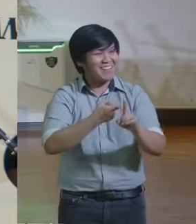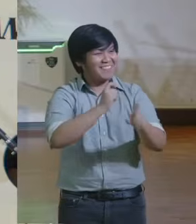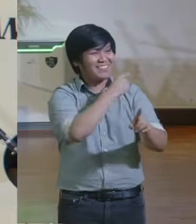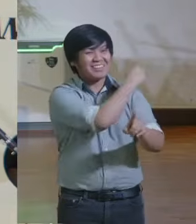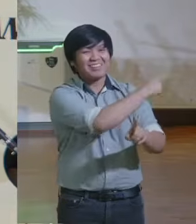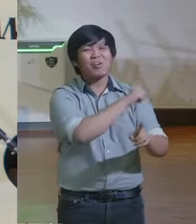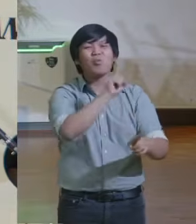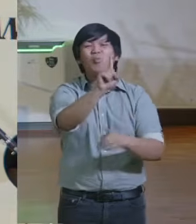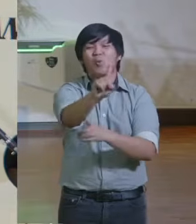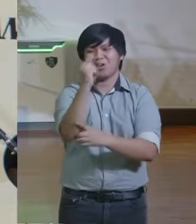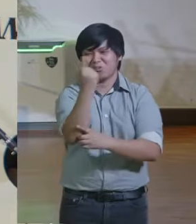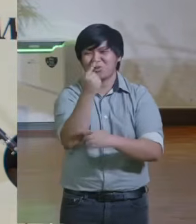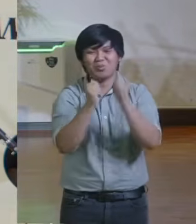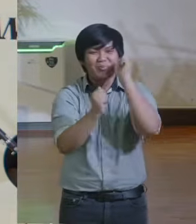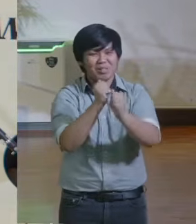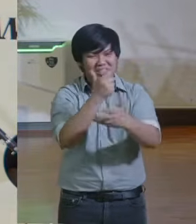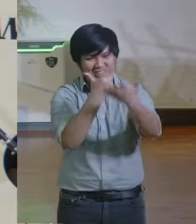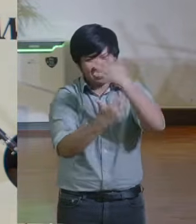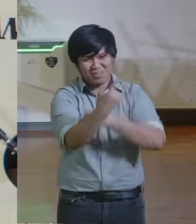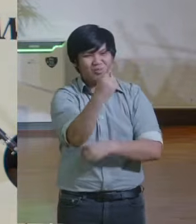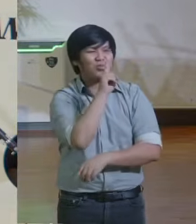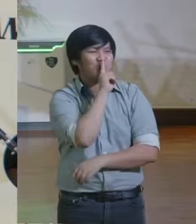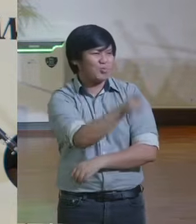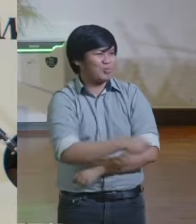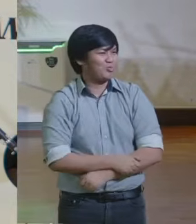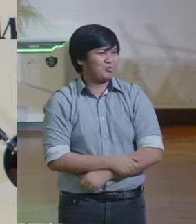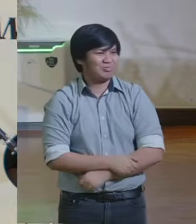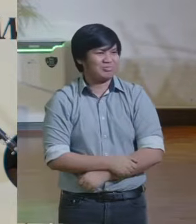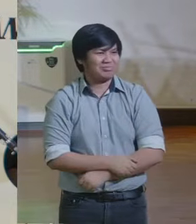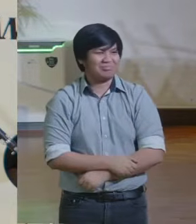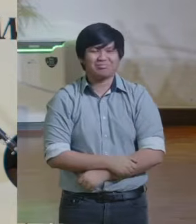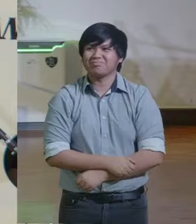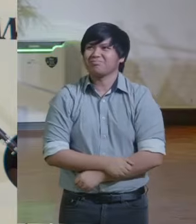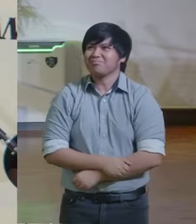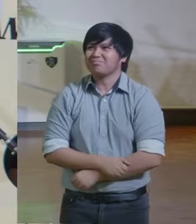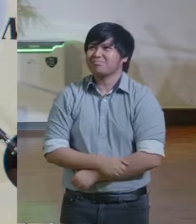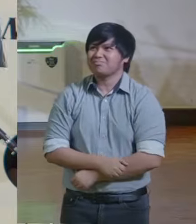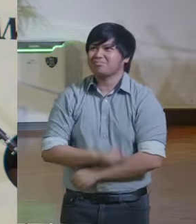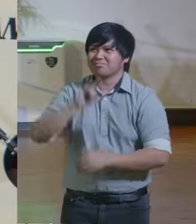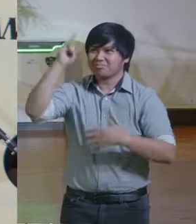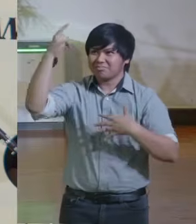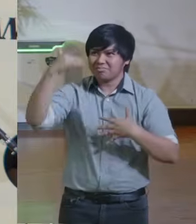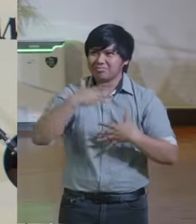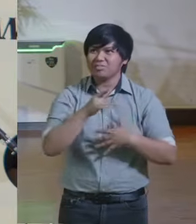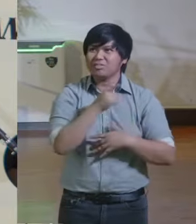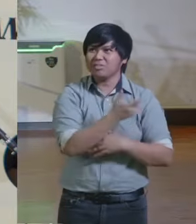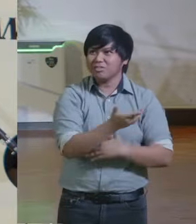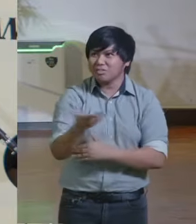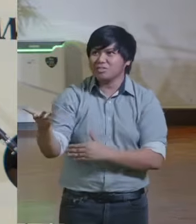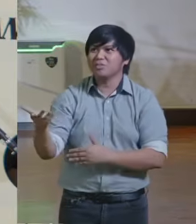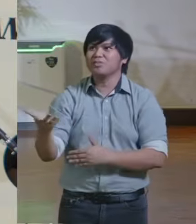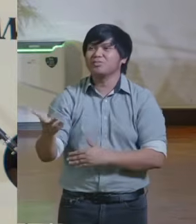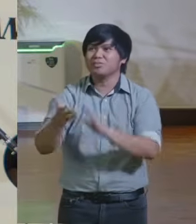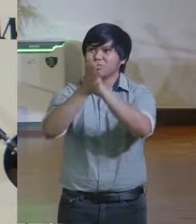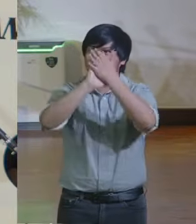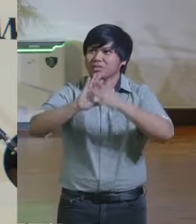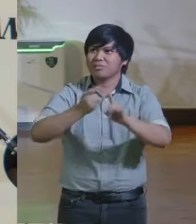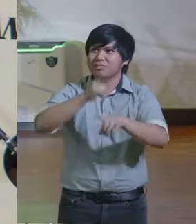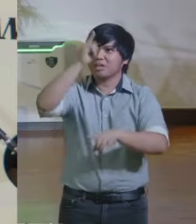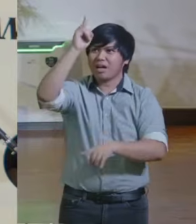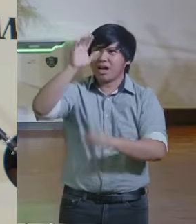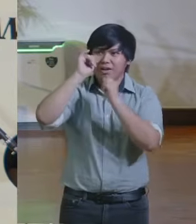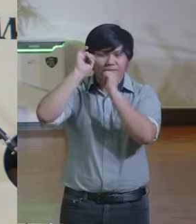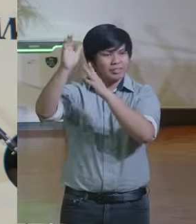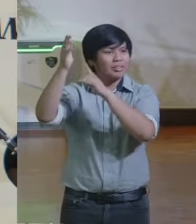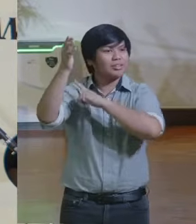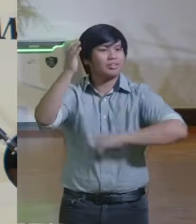greeting ni Paul sa lahat ng kanyang epistles. Sample, 1 Corinthians 1:3. Grace to you and peace from God our Father and the Lord